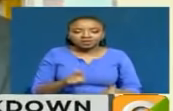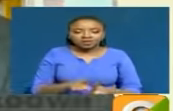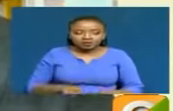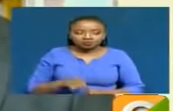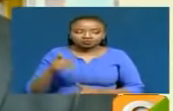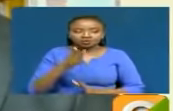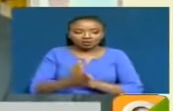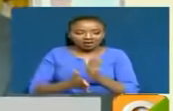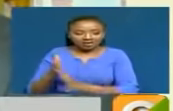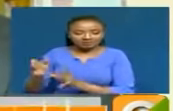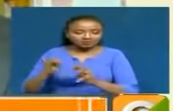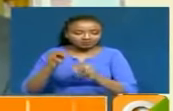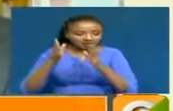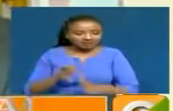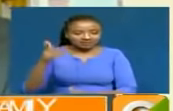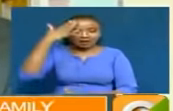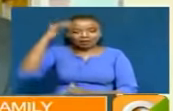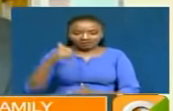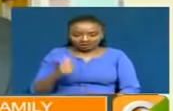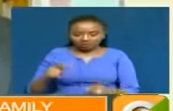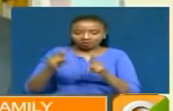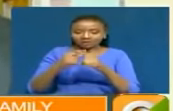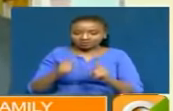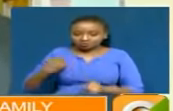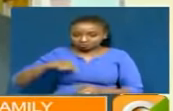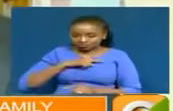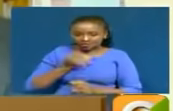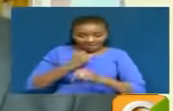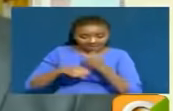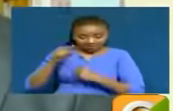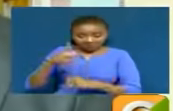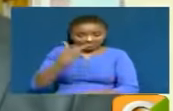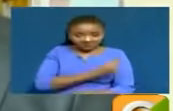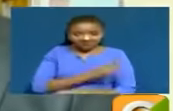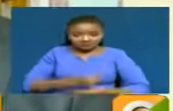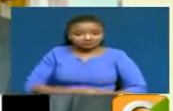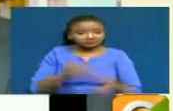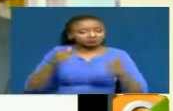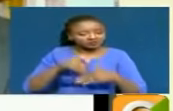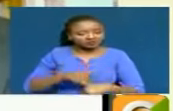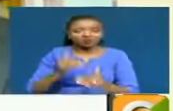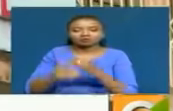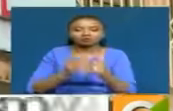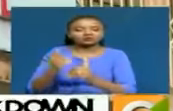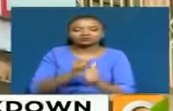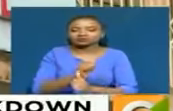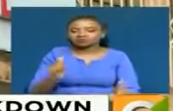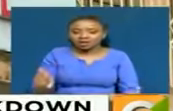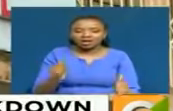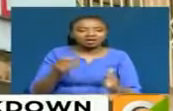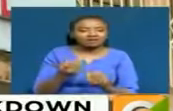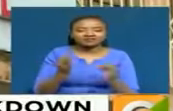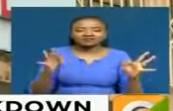the organization's management. As an institution, we have done this exercise clean ever since the beginning. We have done it free of charge.